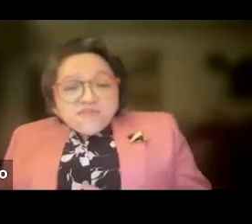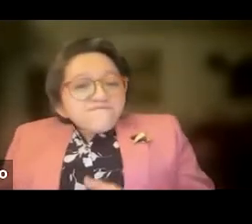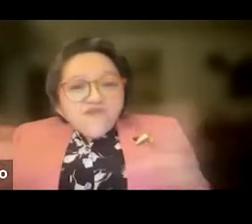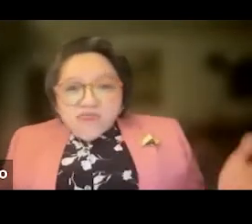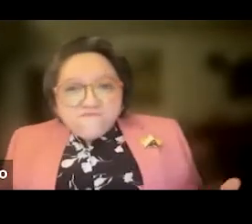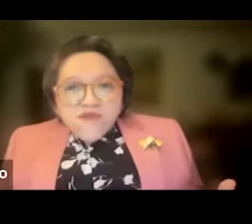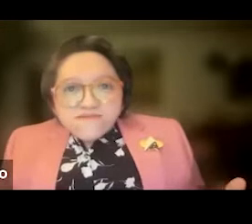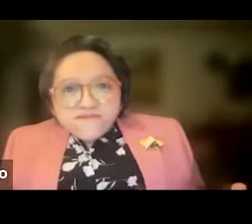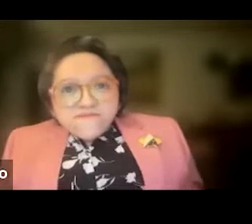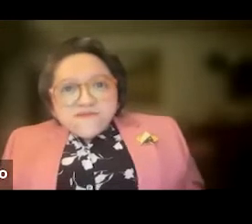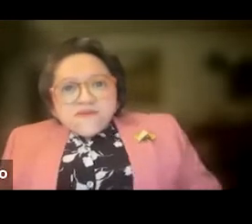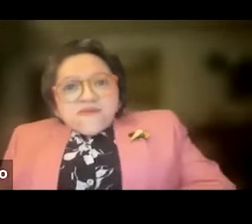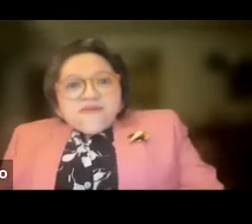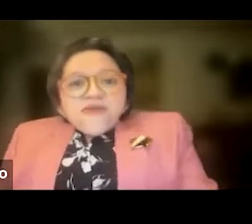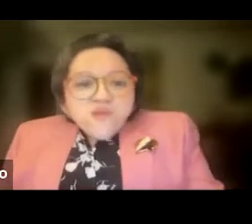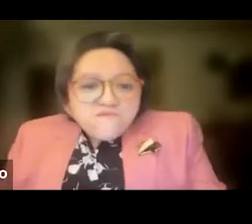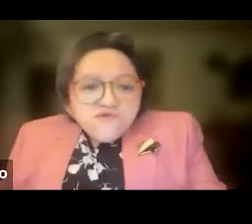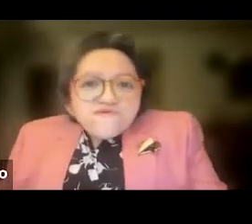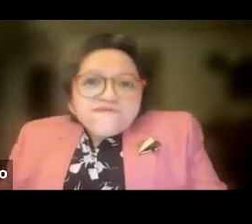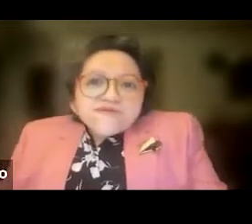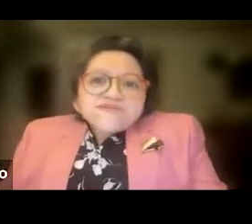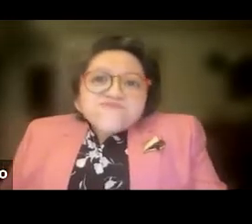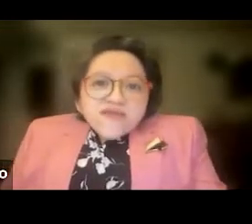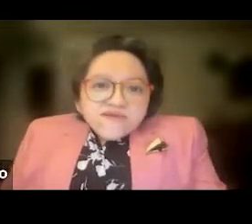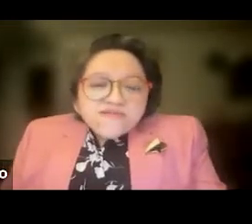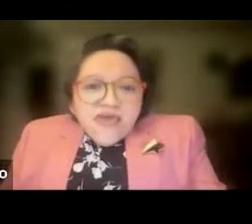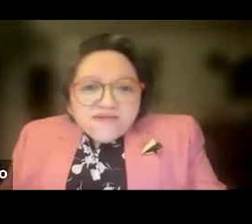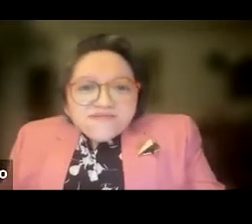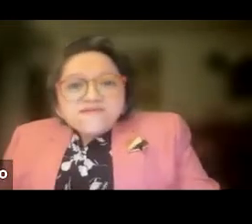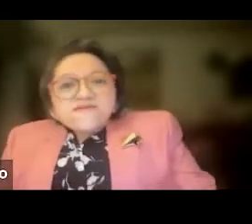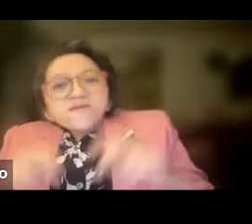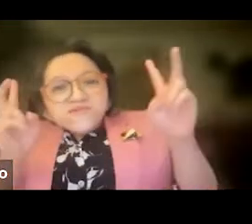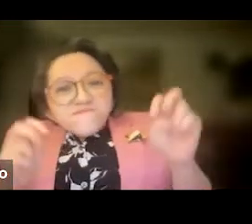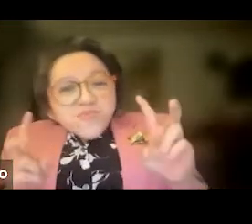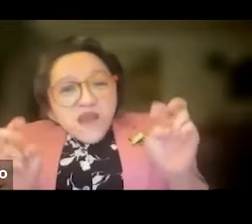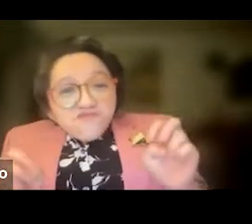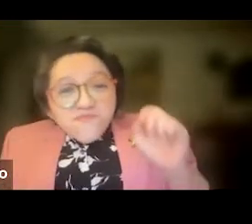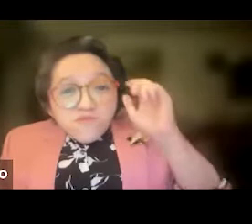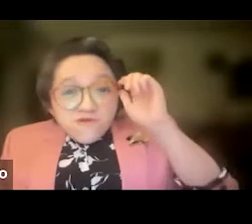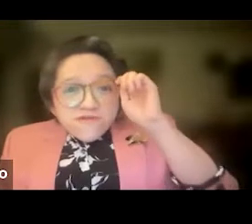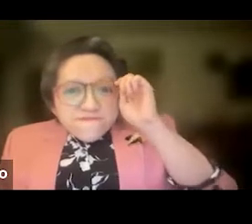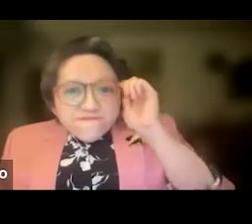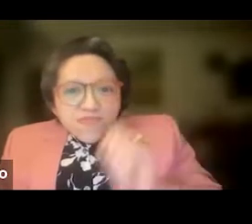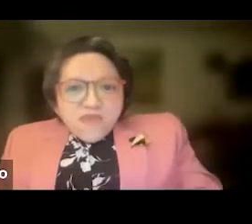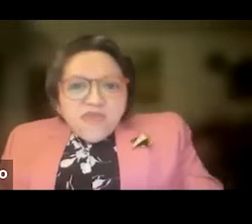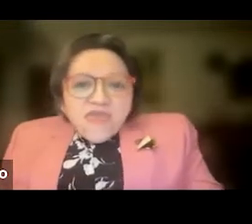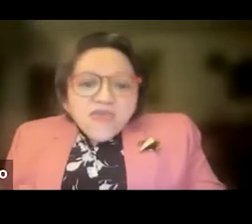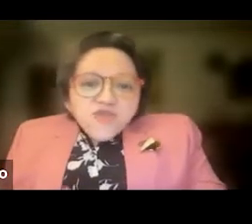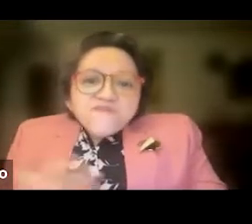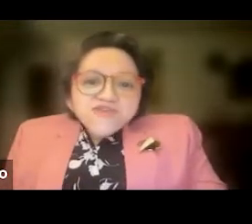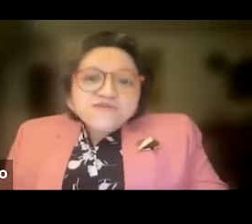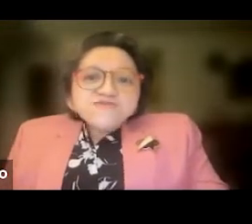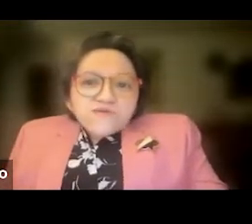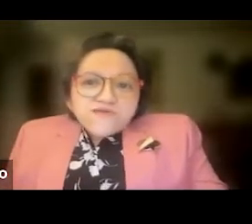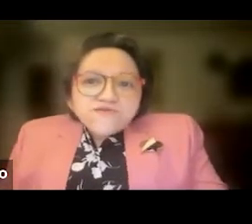strategies in a variety of ways. And Longmore referred to this practice as the sympathy entrepreneurs. And